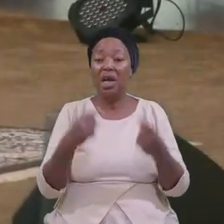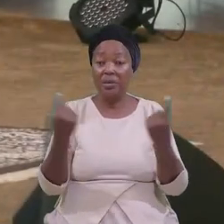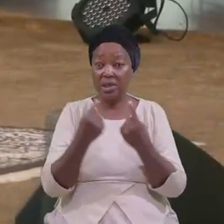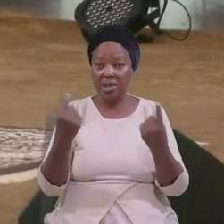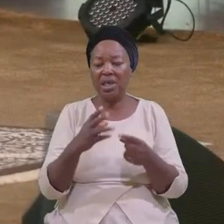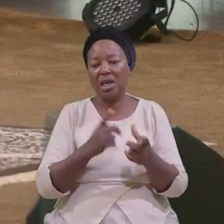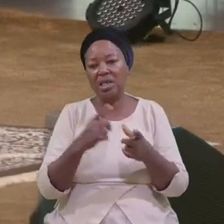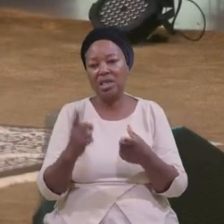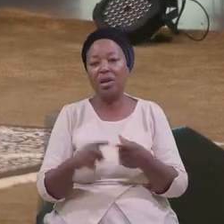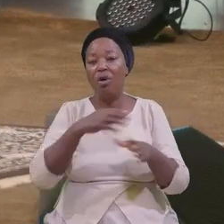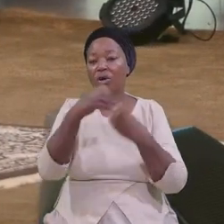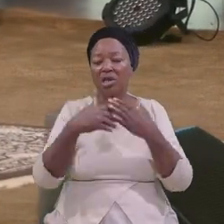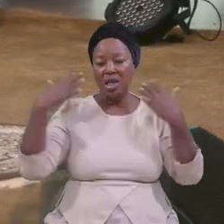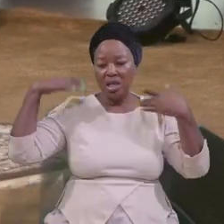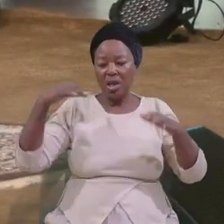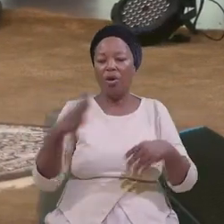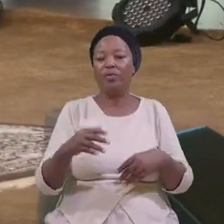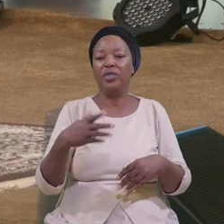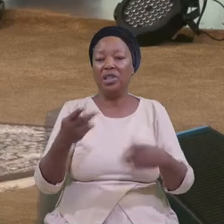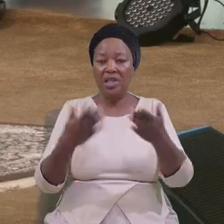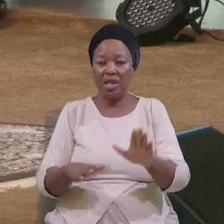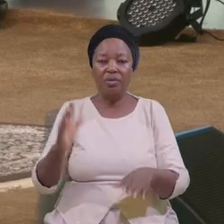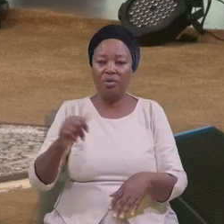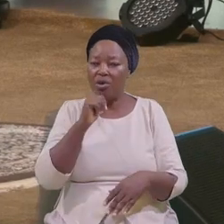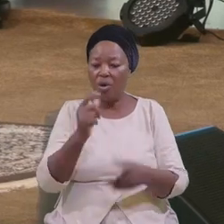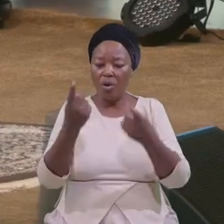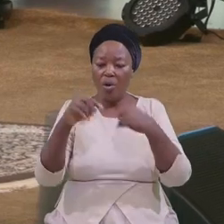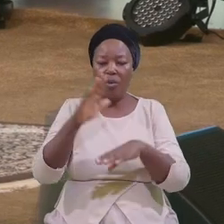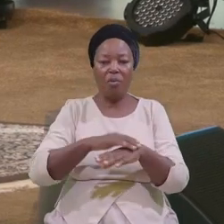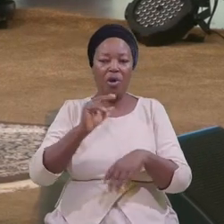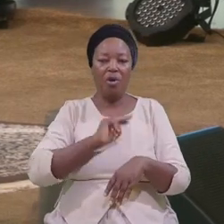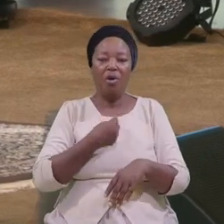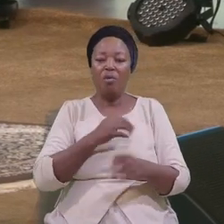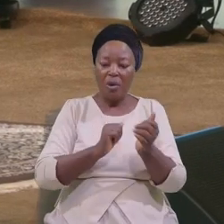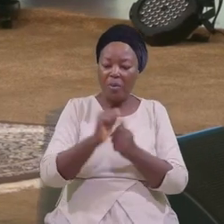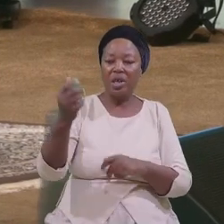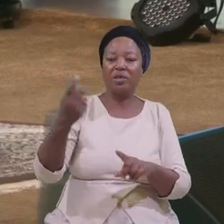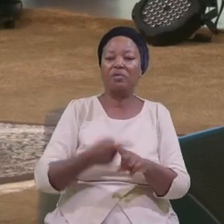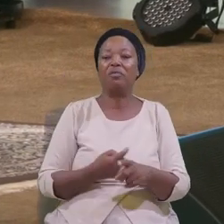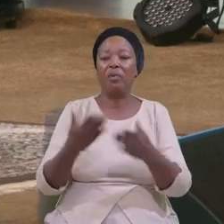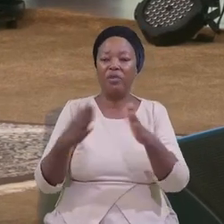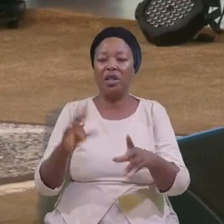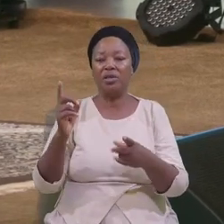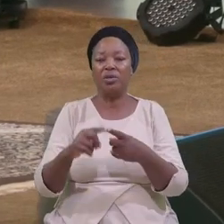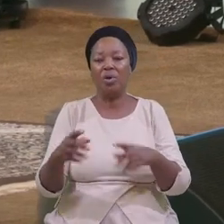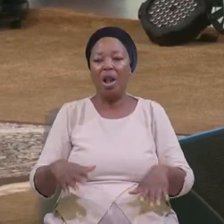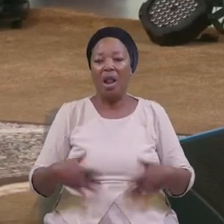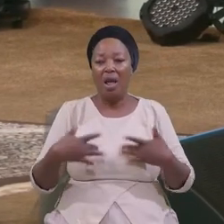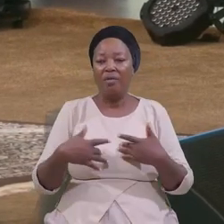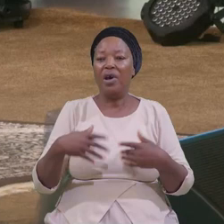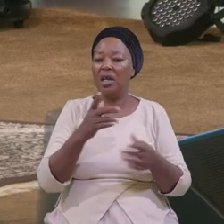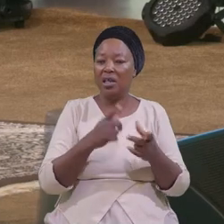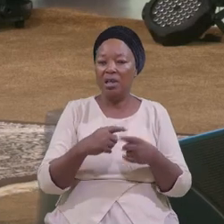will not pass over, will not come over us. We pass from death unto life because